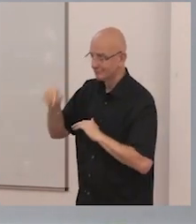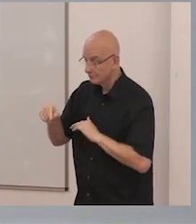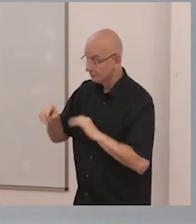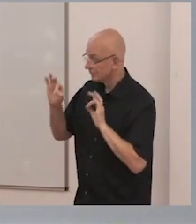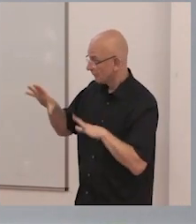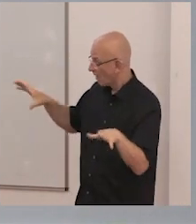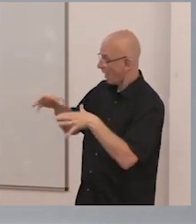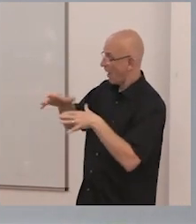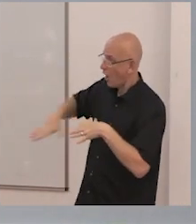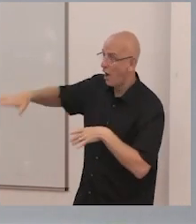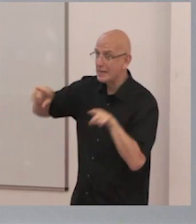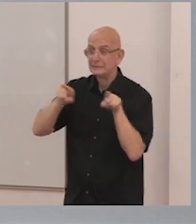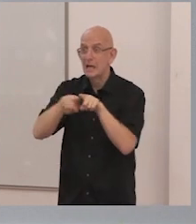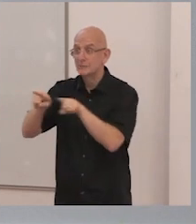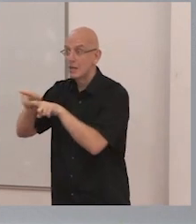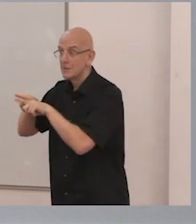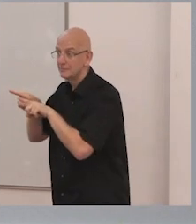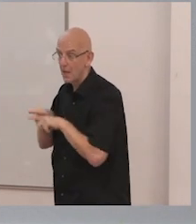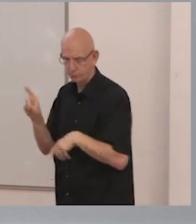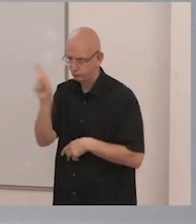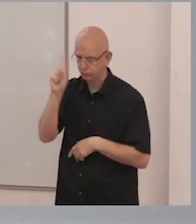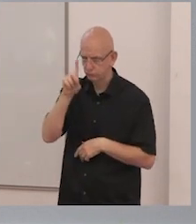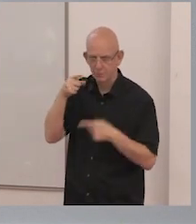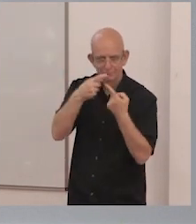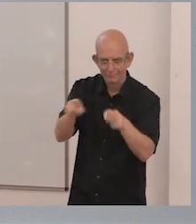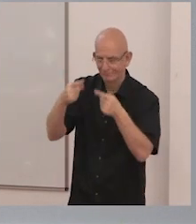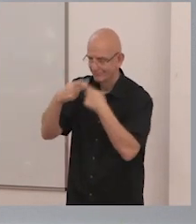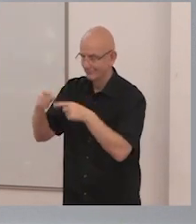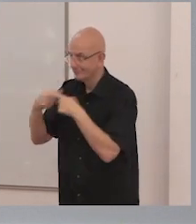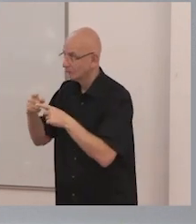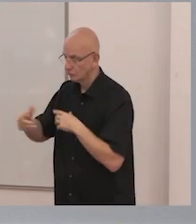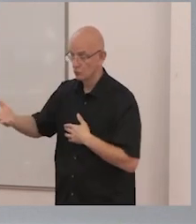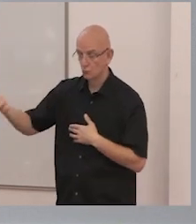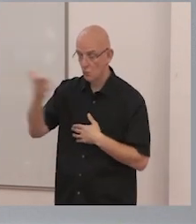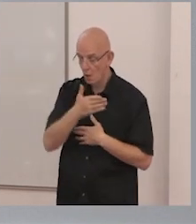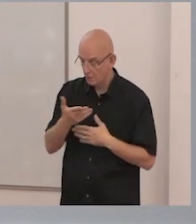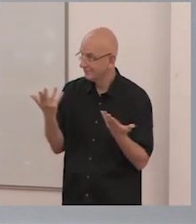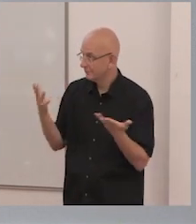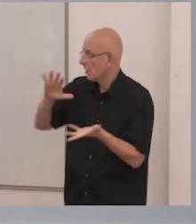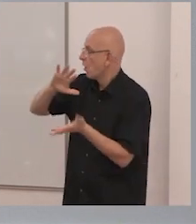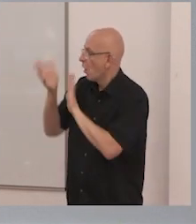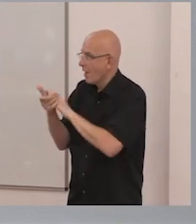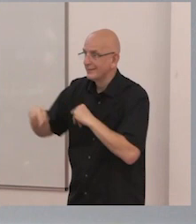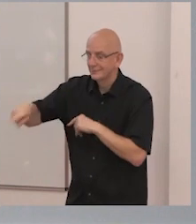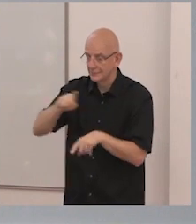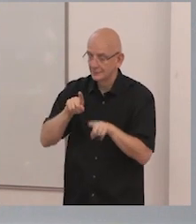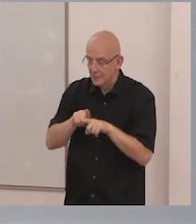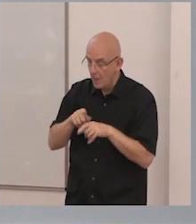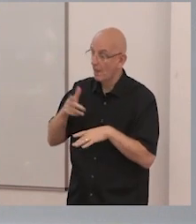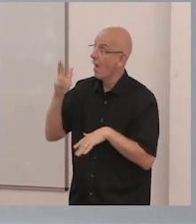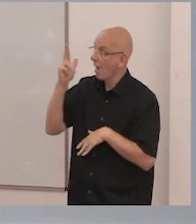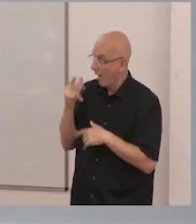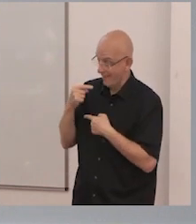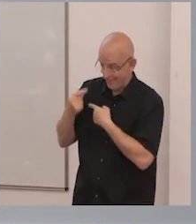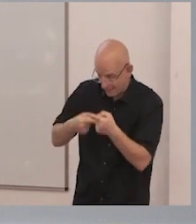monitoring is absolutely critical. The excuse of resources or limited resources used by third